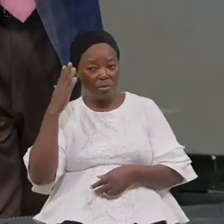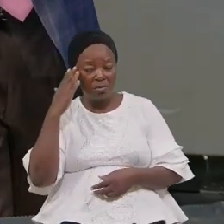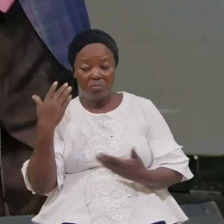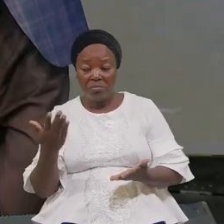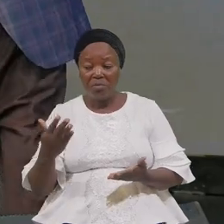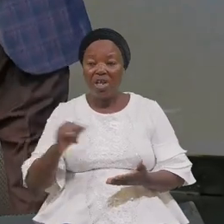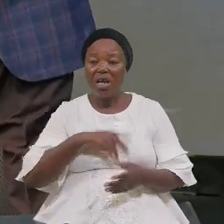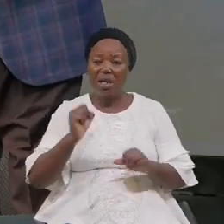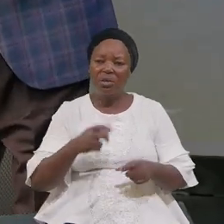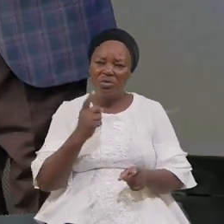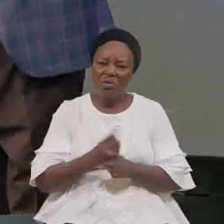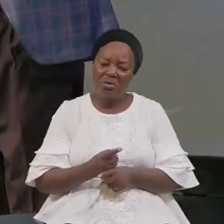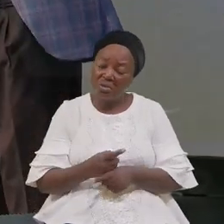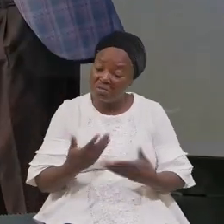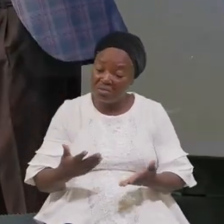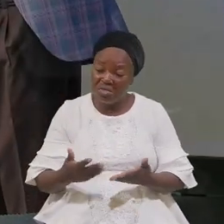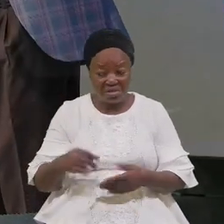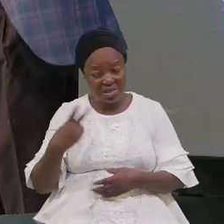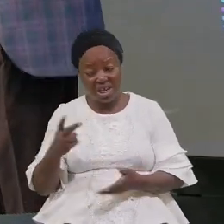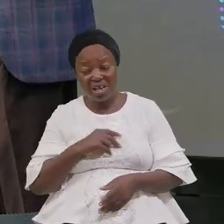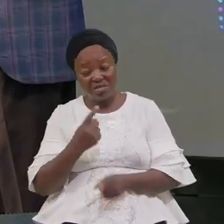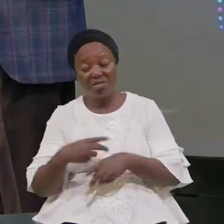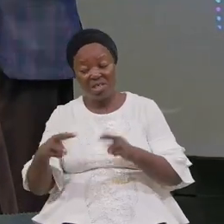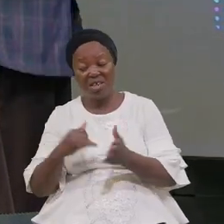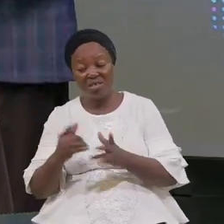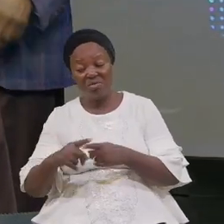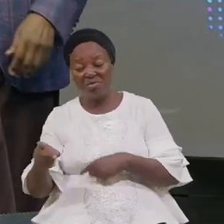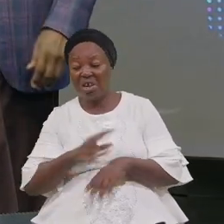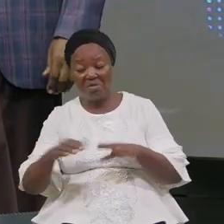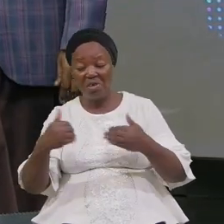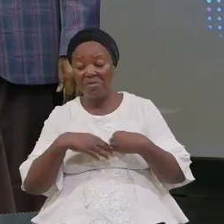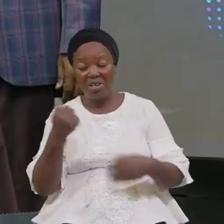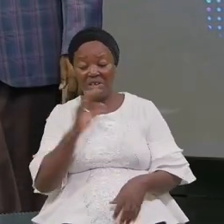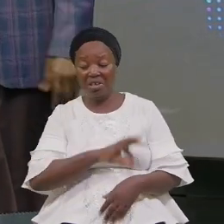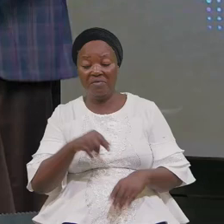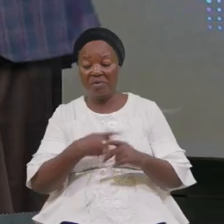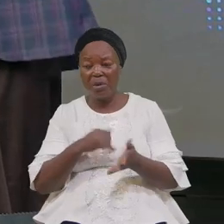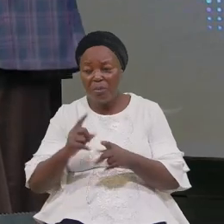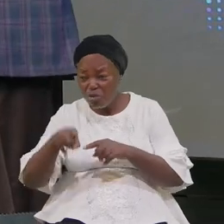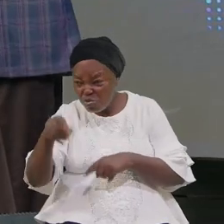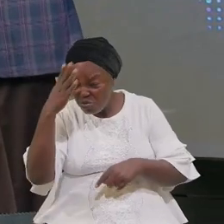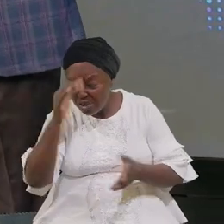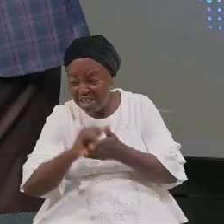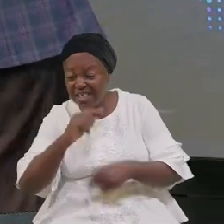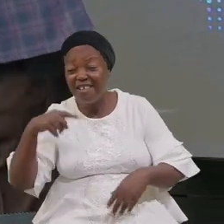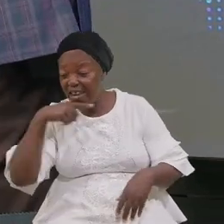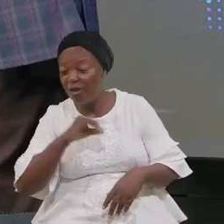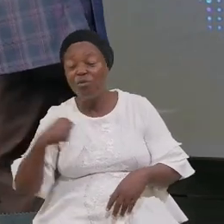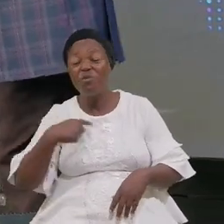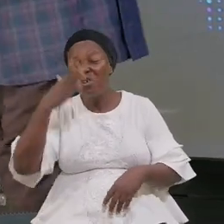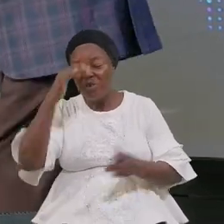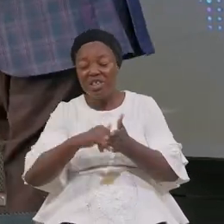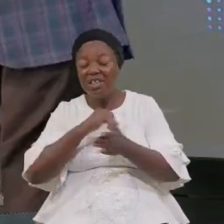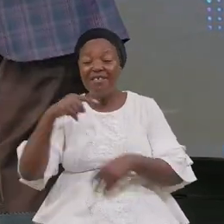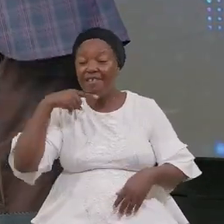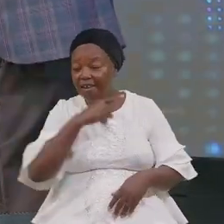sending it to you, I'm just selling it to you, I make no gain. You know it's a lie. We know it's a lie. All